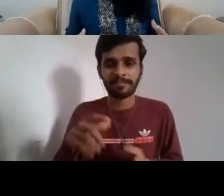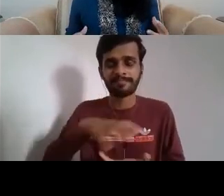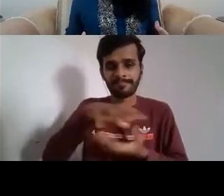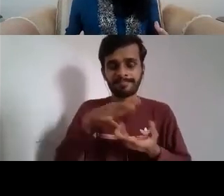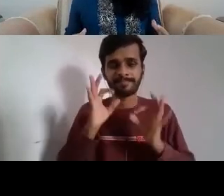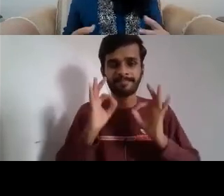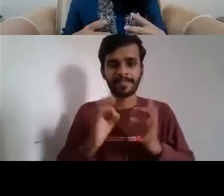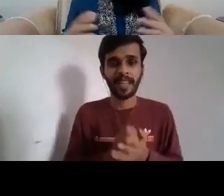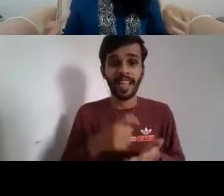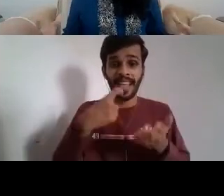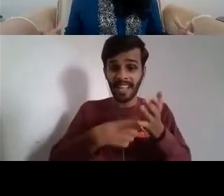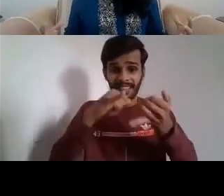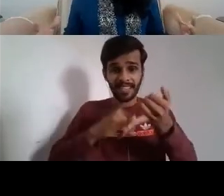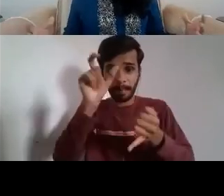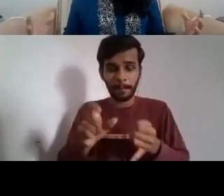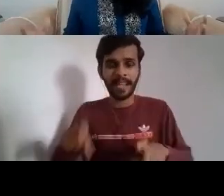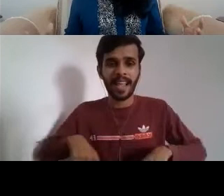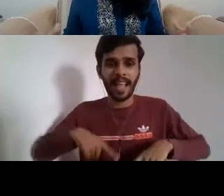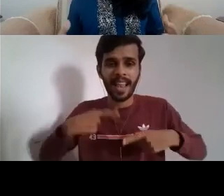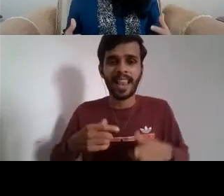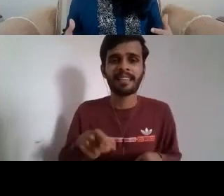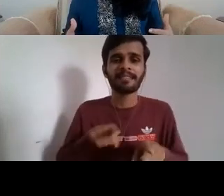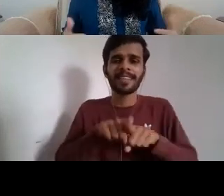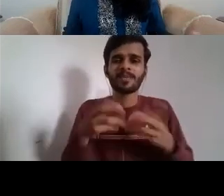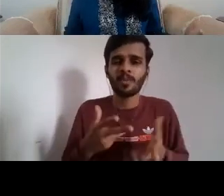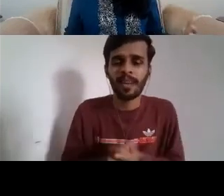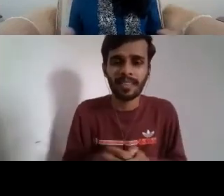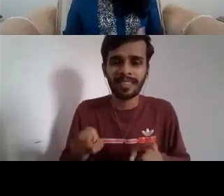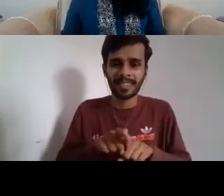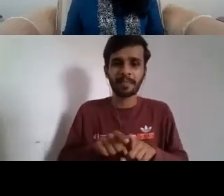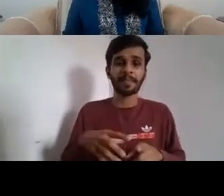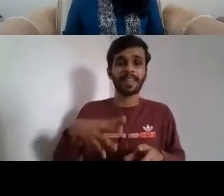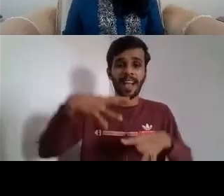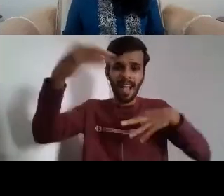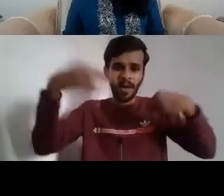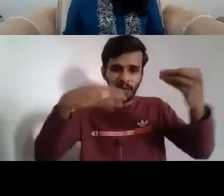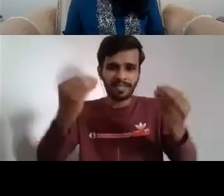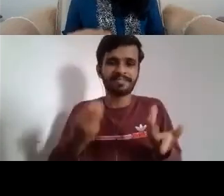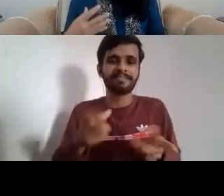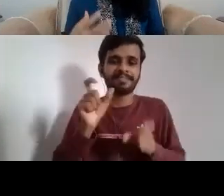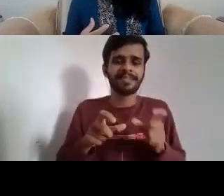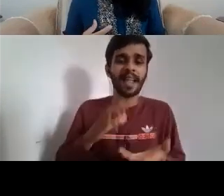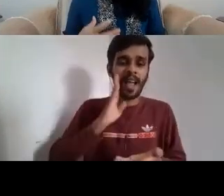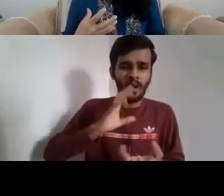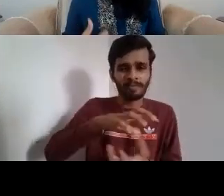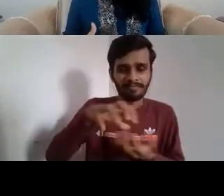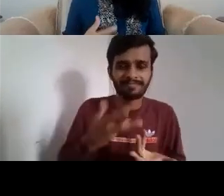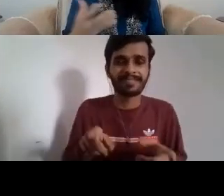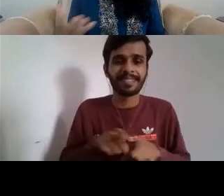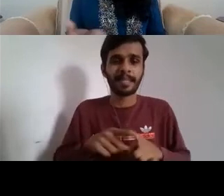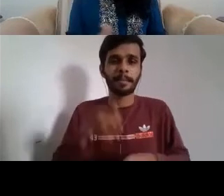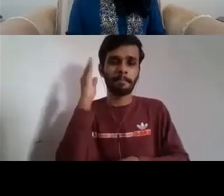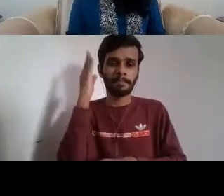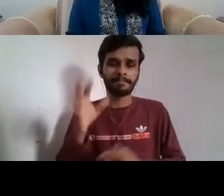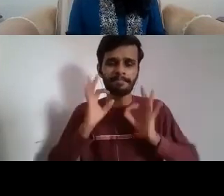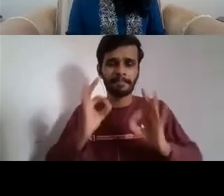example of how boundaries of traditional art form can be stretched. He introduced new,